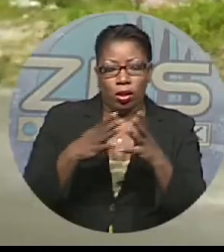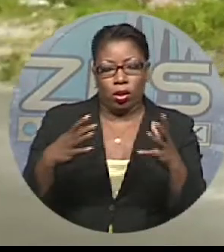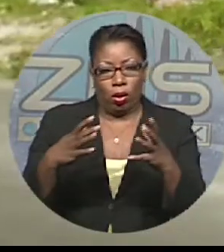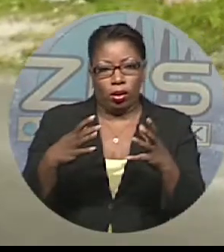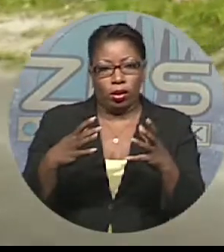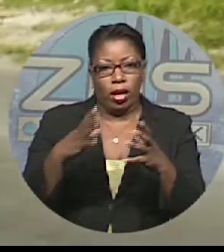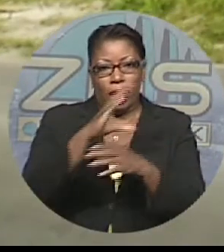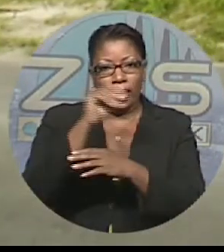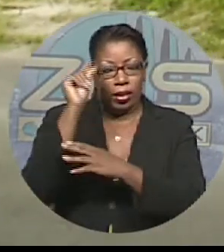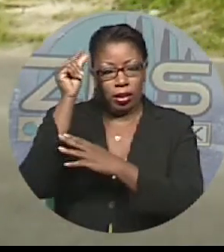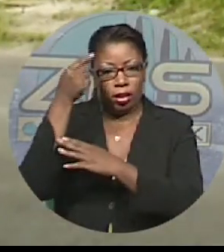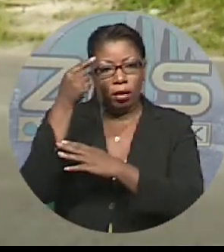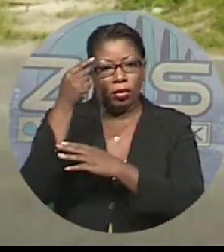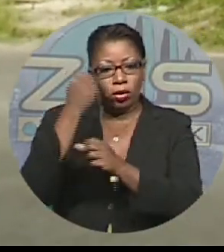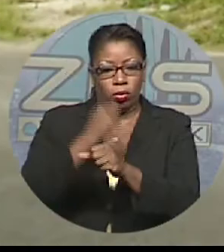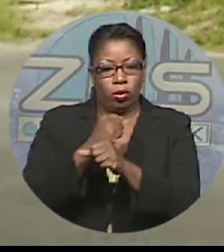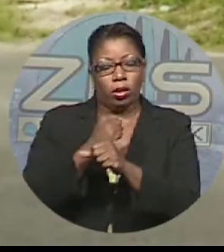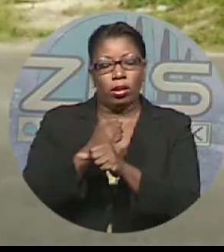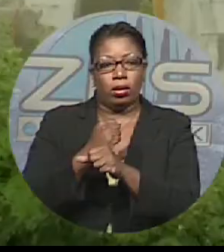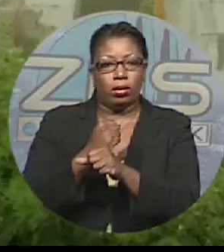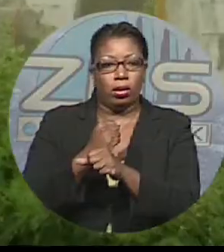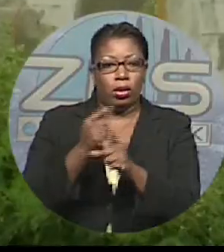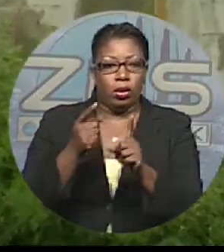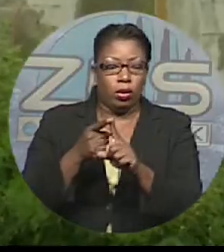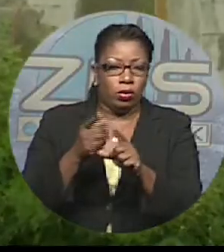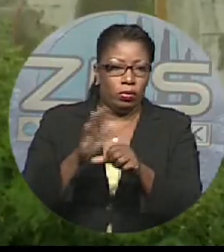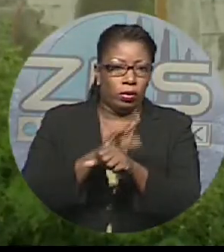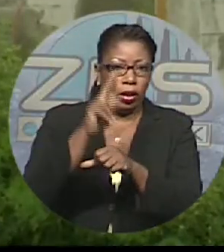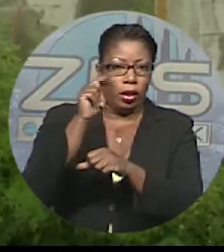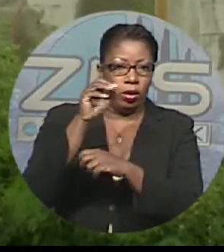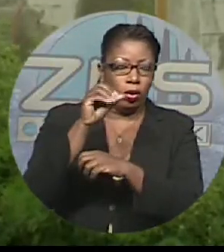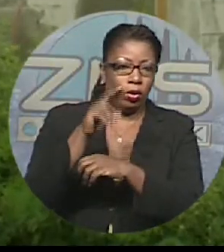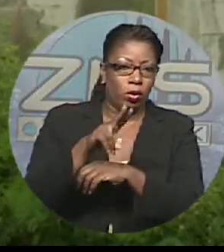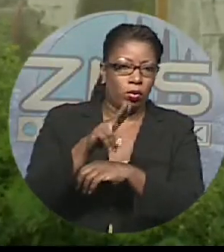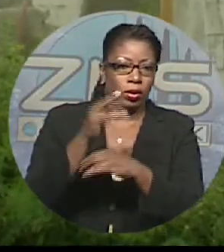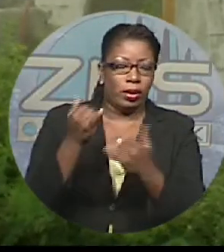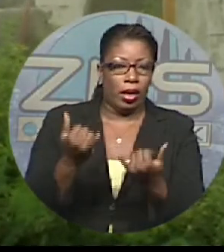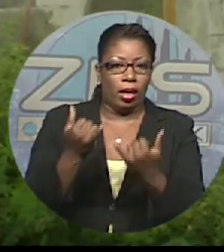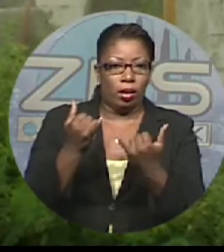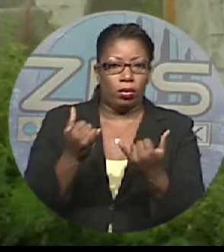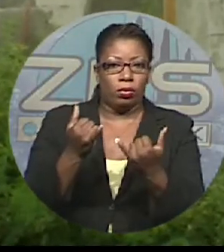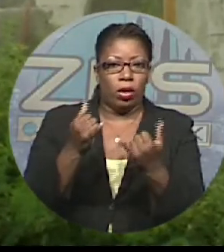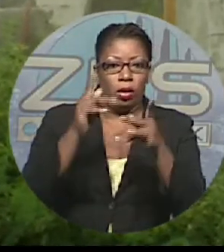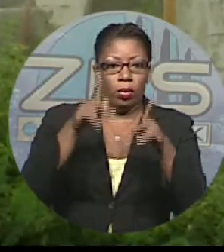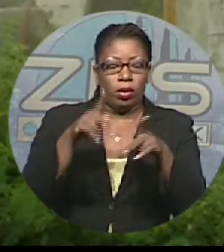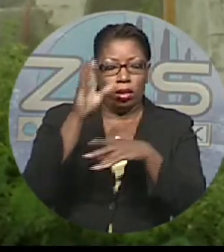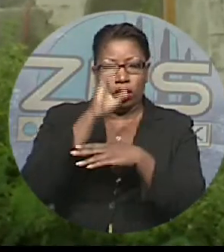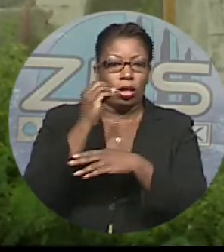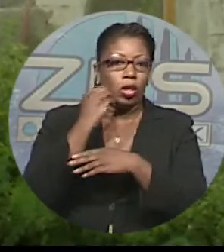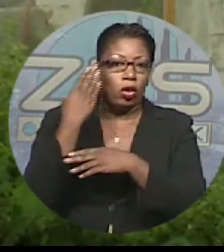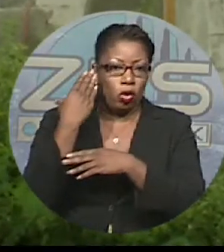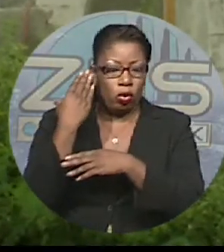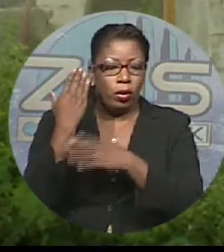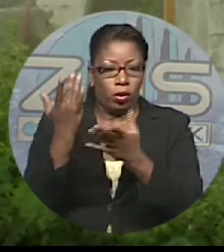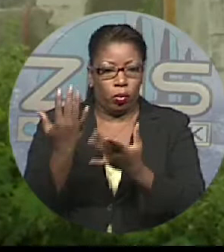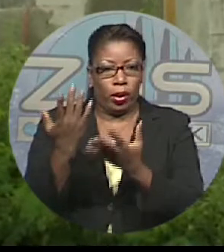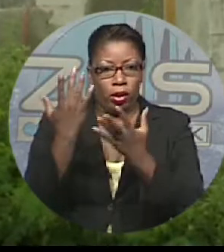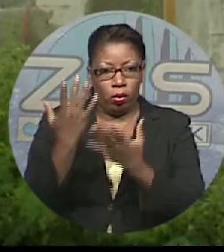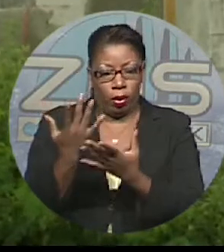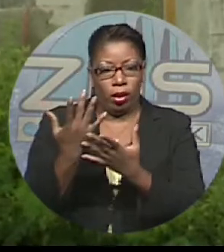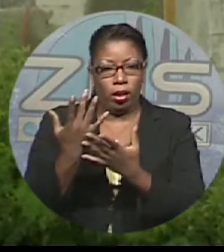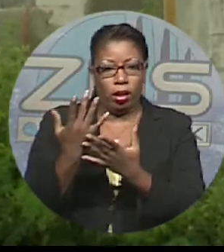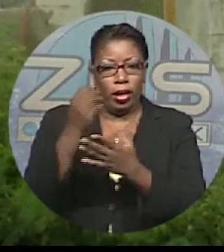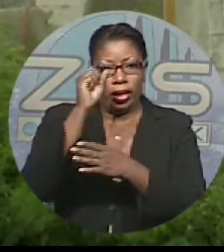and the government working to fulfill the stipulations in the MOU. But as home seekers continue to wait in line to occupy this subdivision